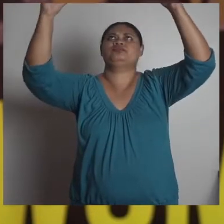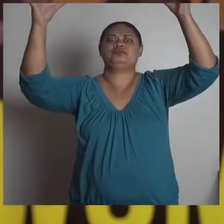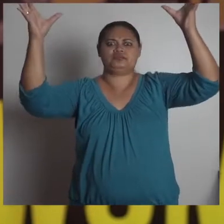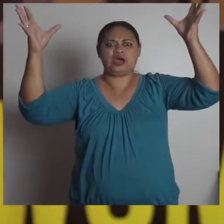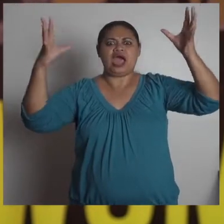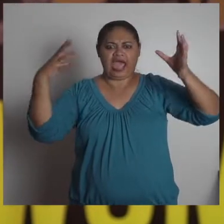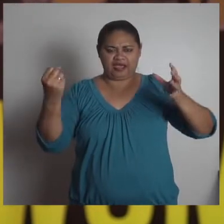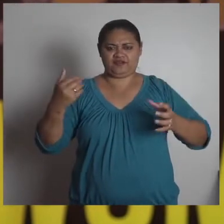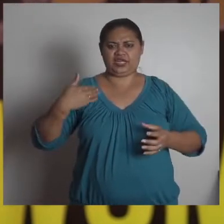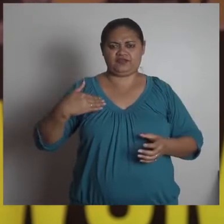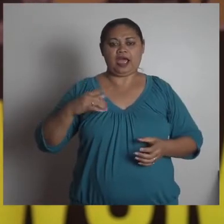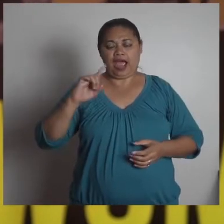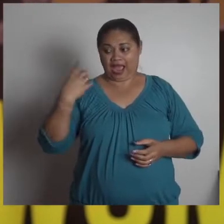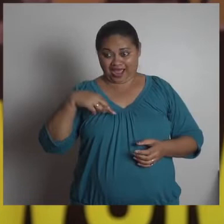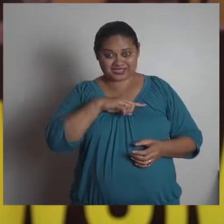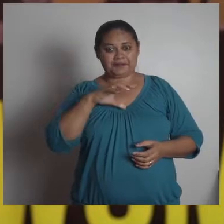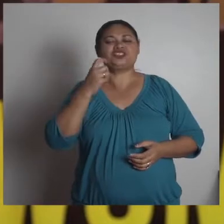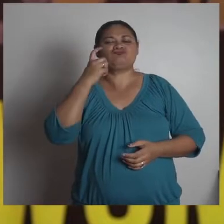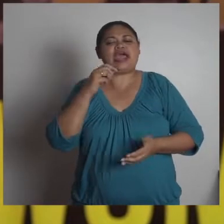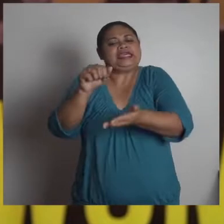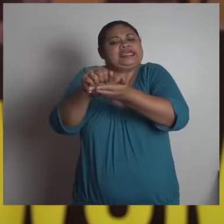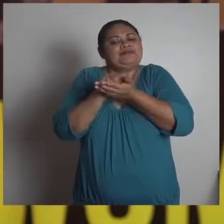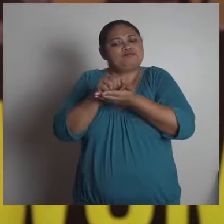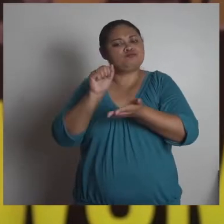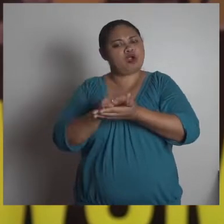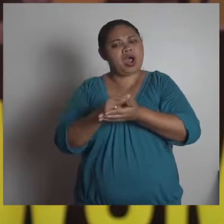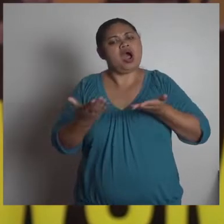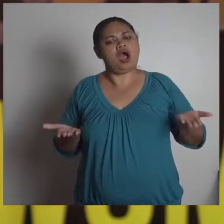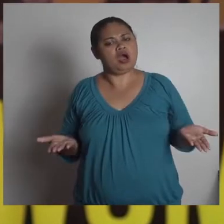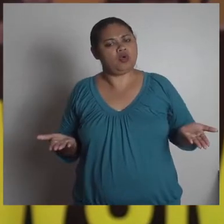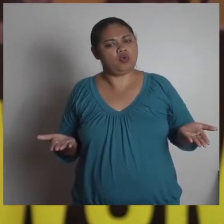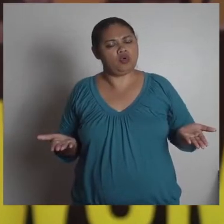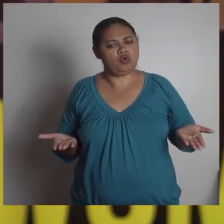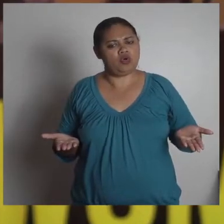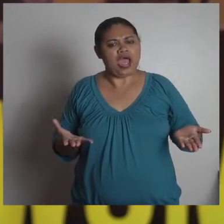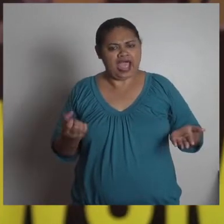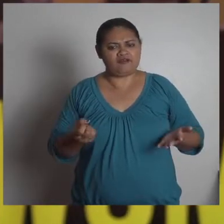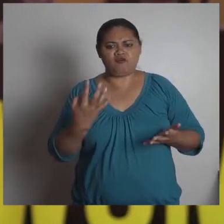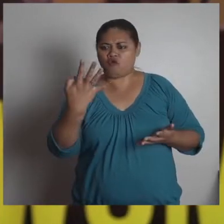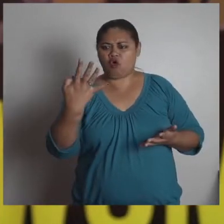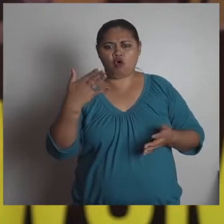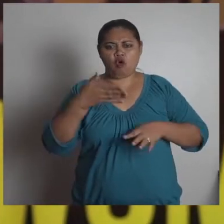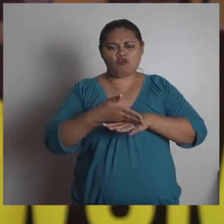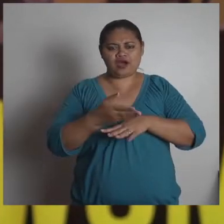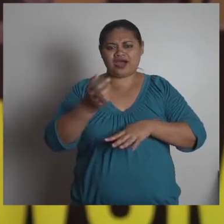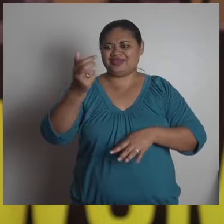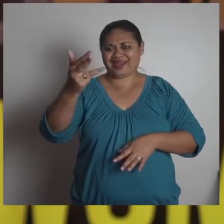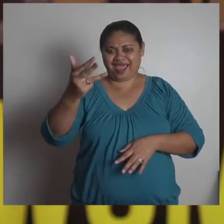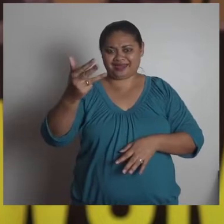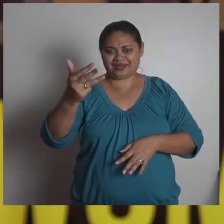really complex planet that has a living sphere, and we have to maintain that. We are